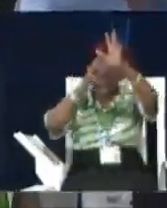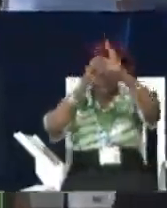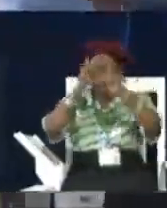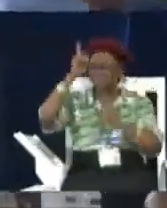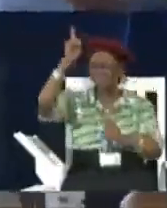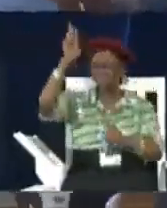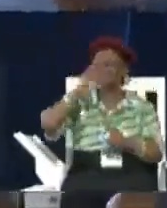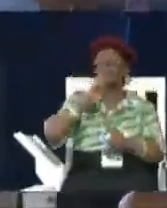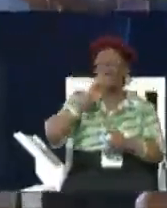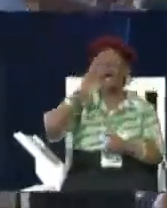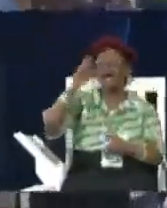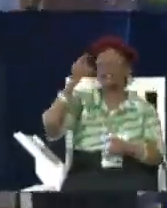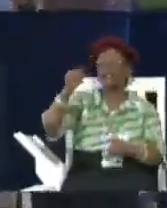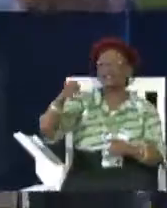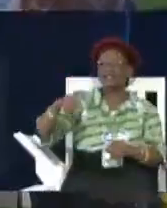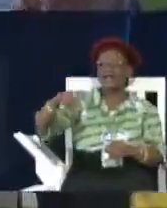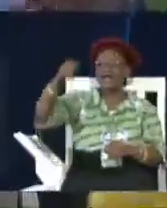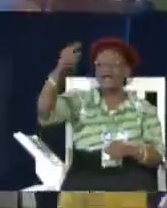You are the greatest.